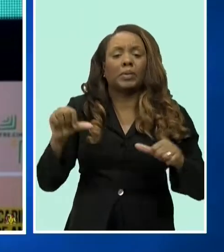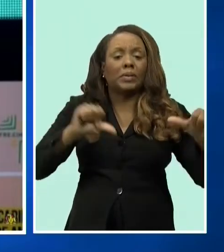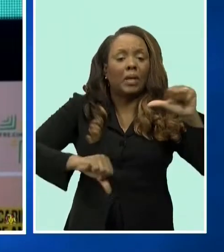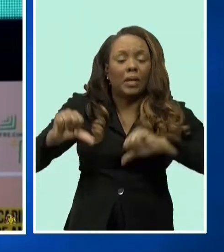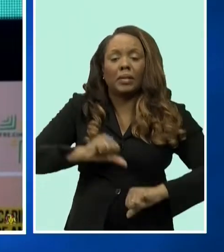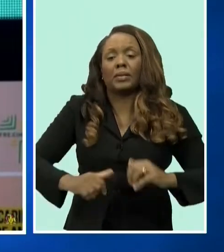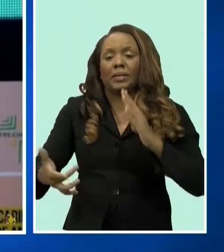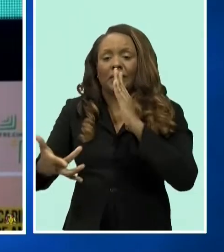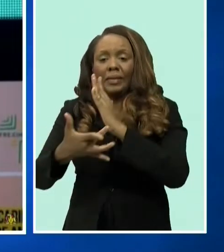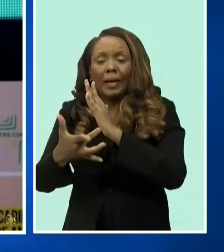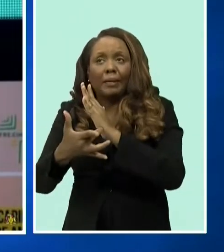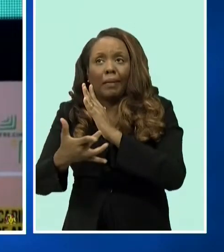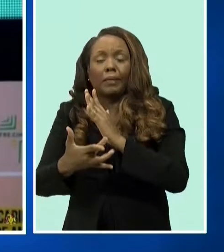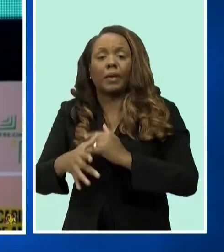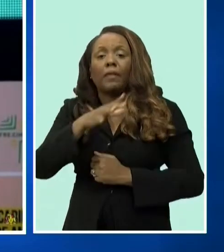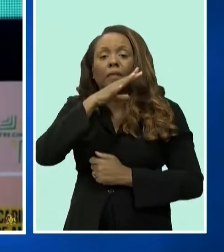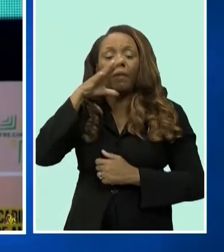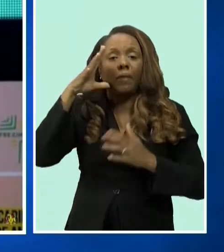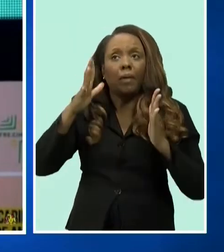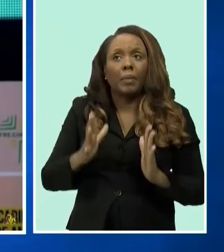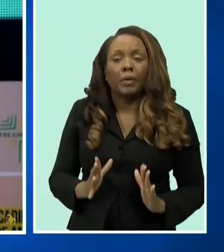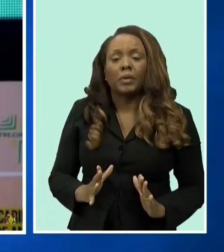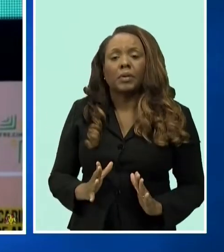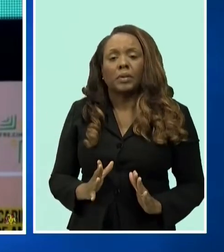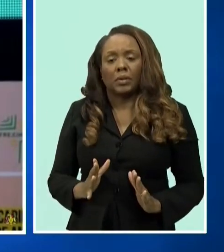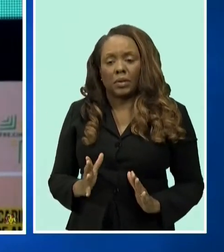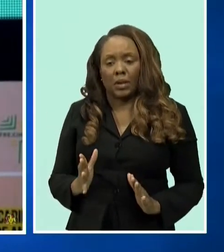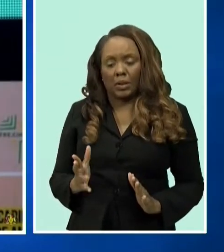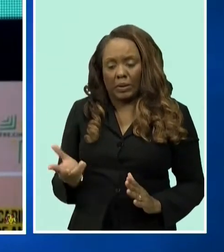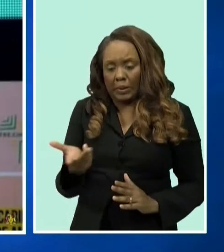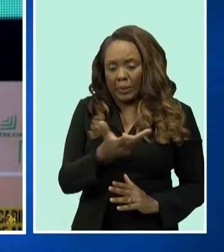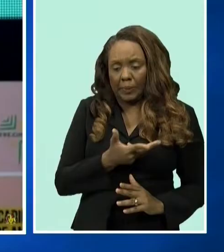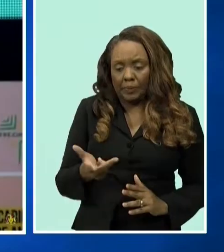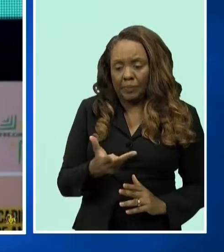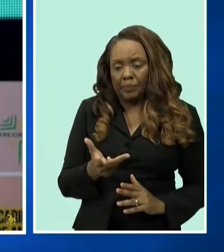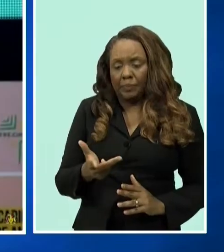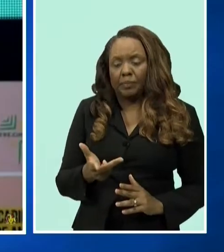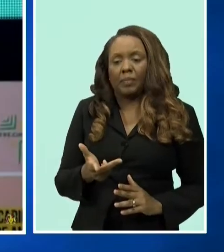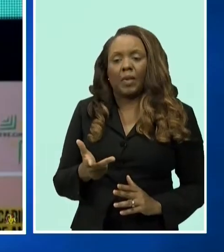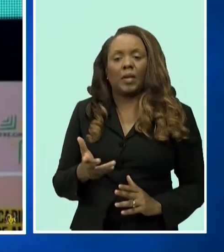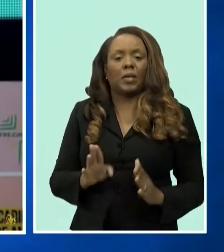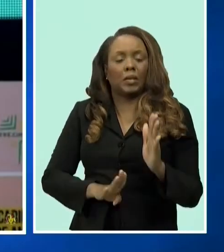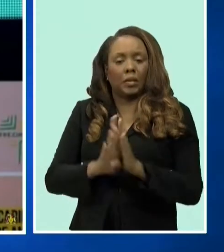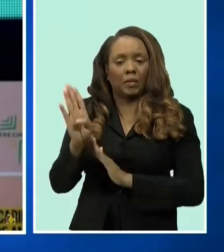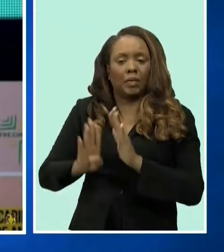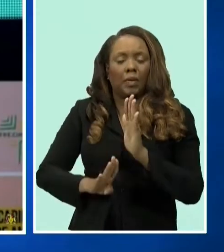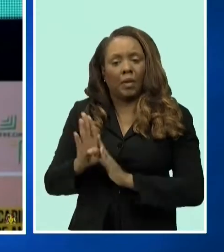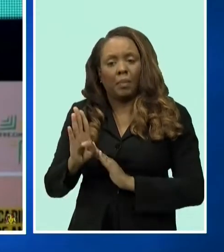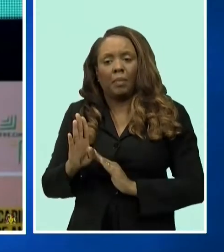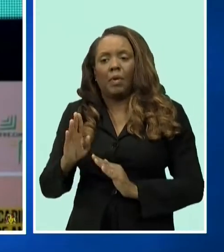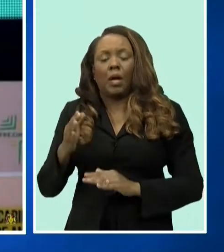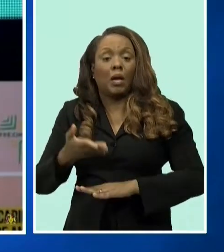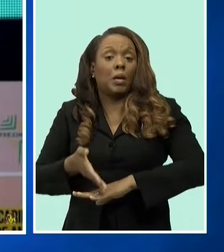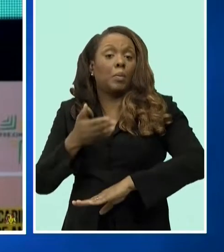technology, digital agriculture as well, to be able to develop the sector and move people to the next stage.